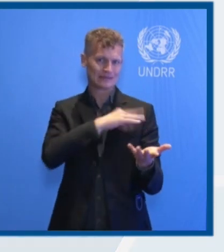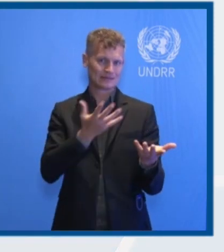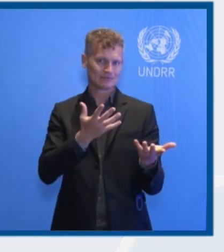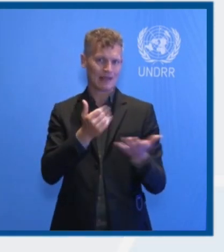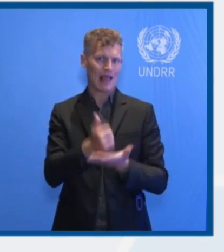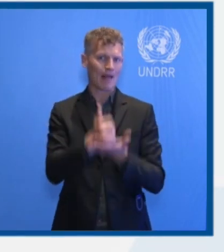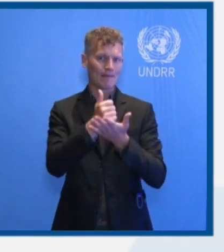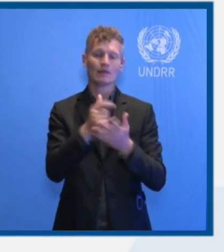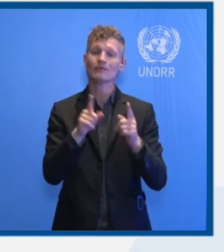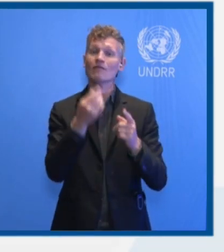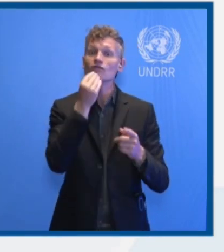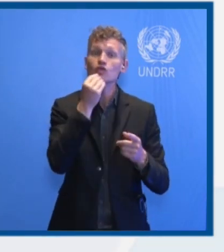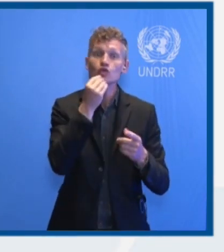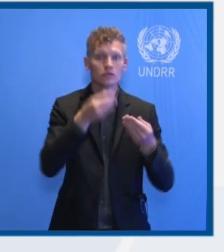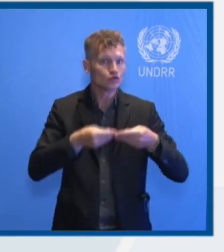and ecosystem